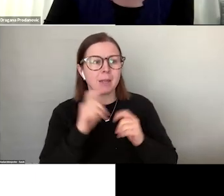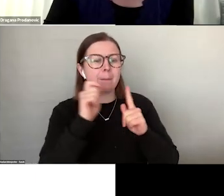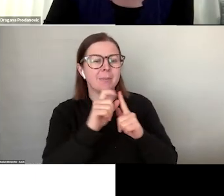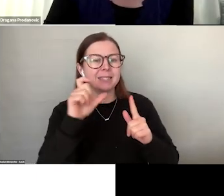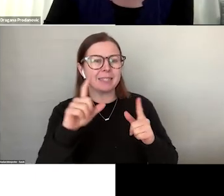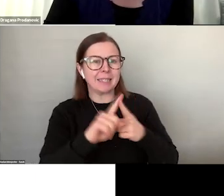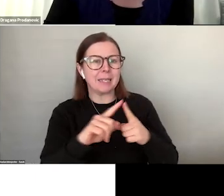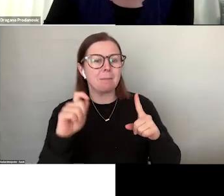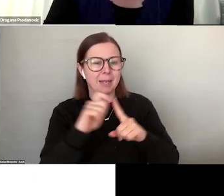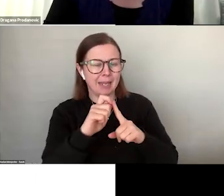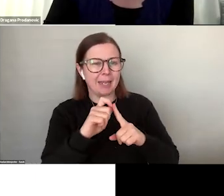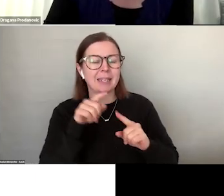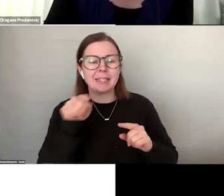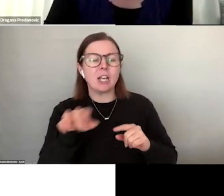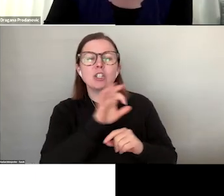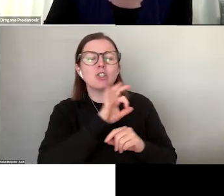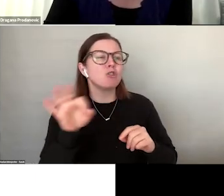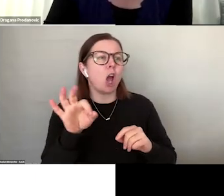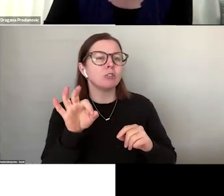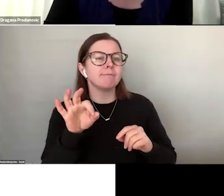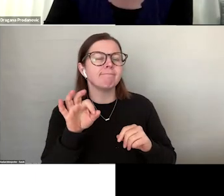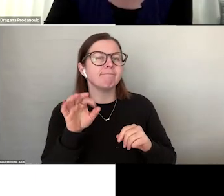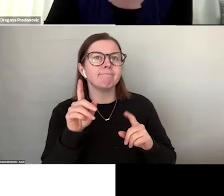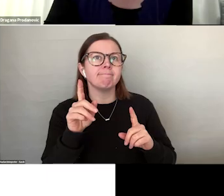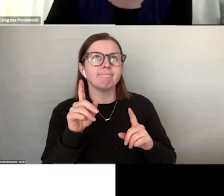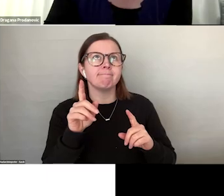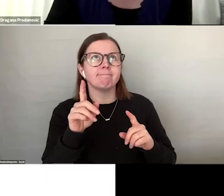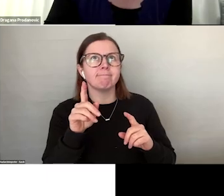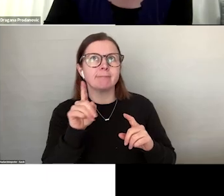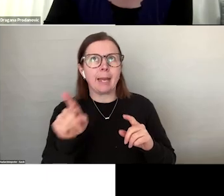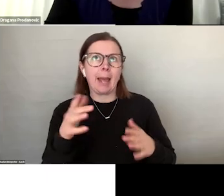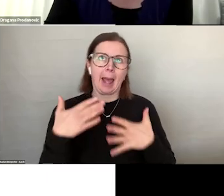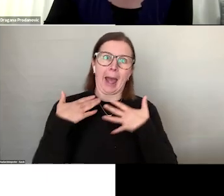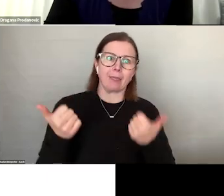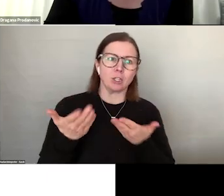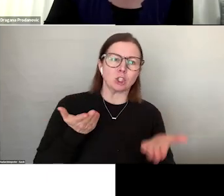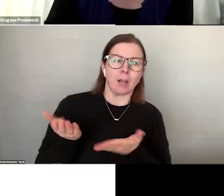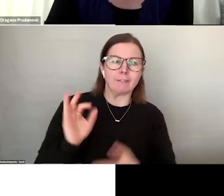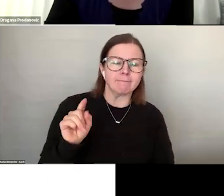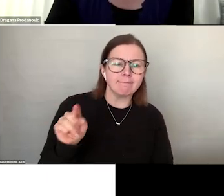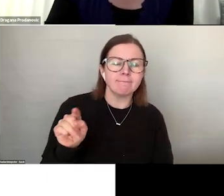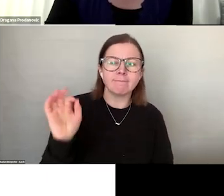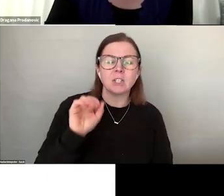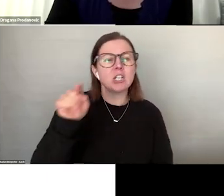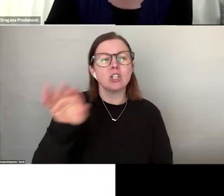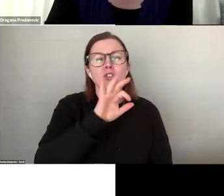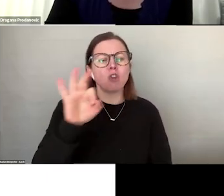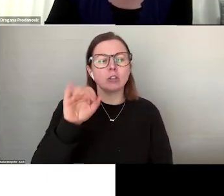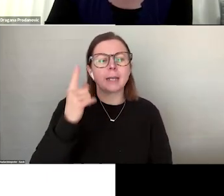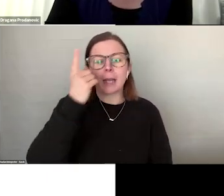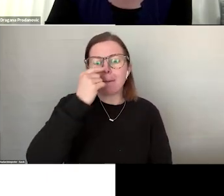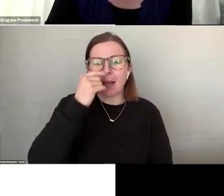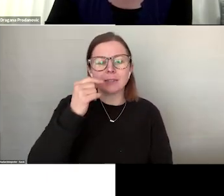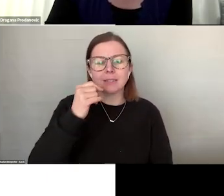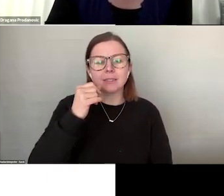PCEP, it's not a direct health service. It's more a capacity building program to help enhance